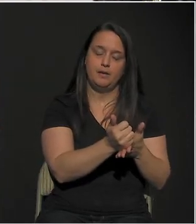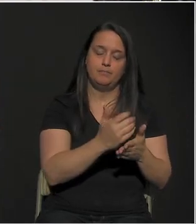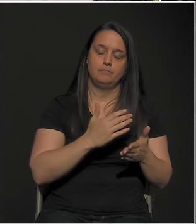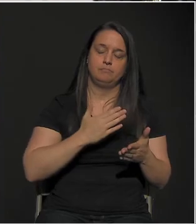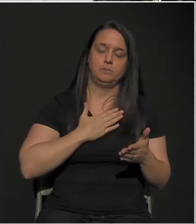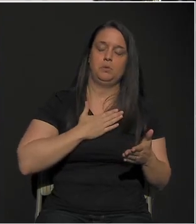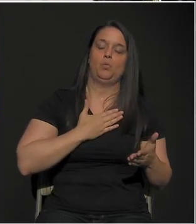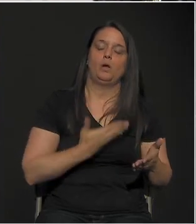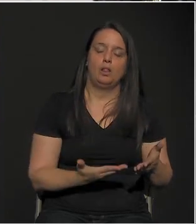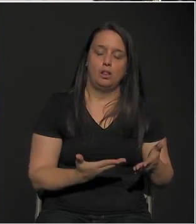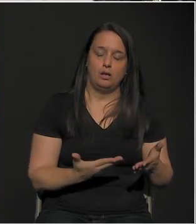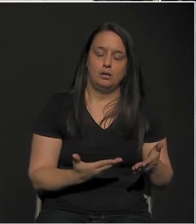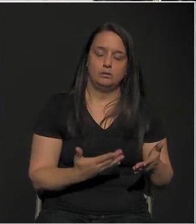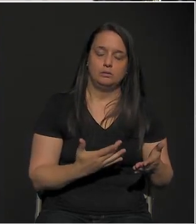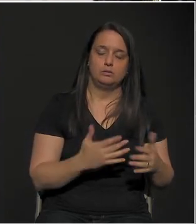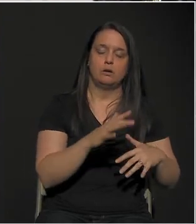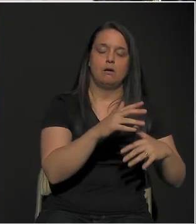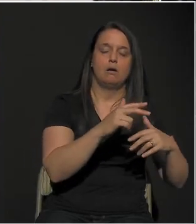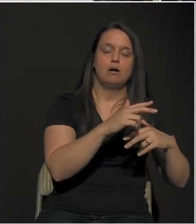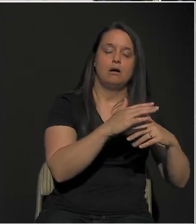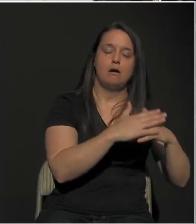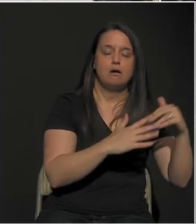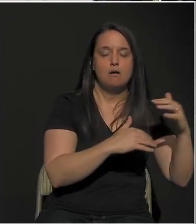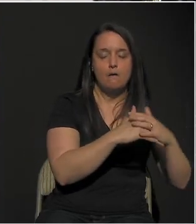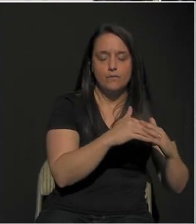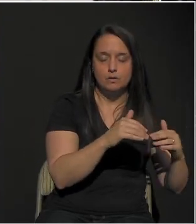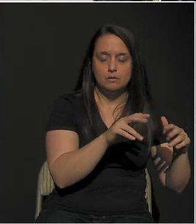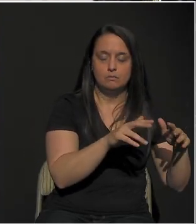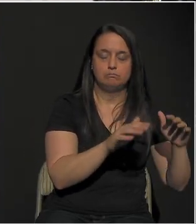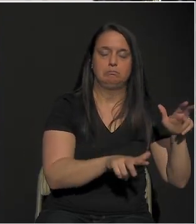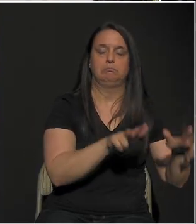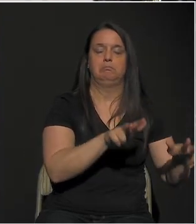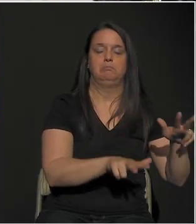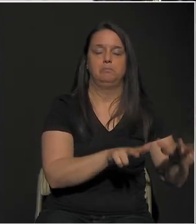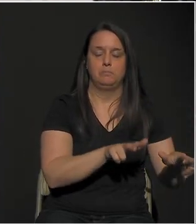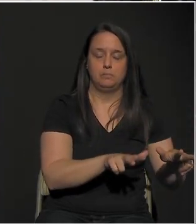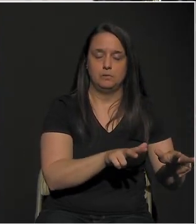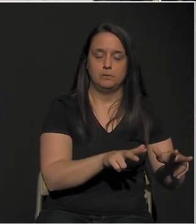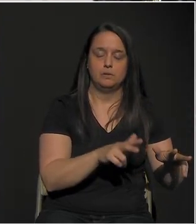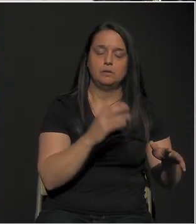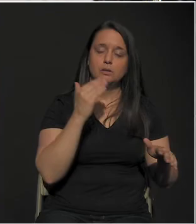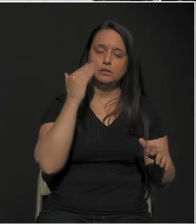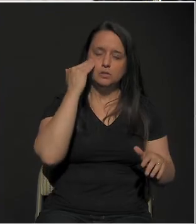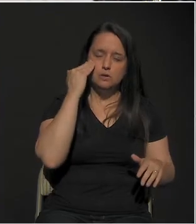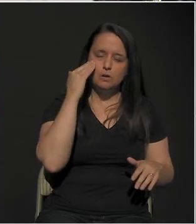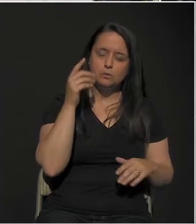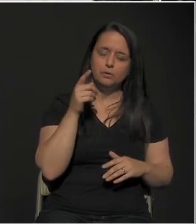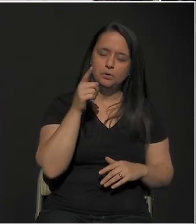willing to know the gospel and to know you